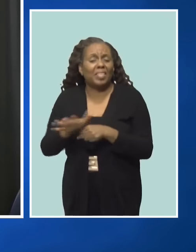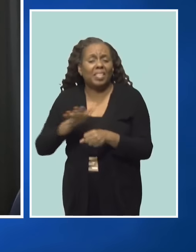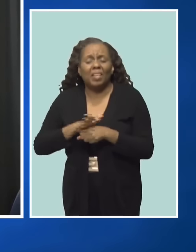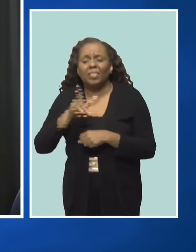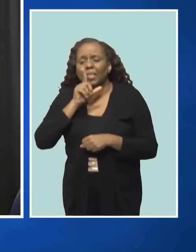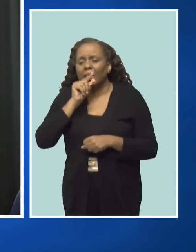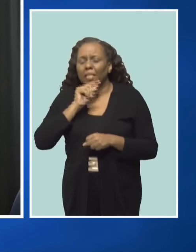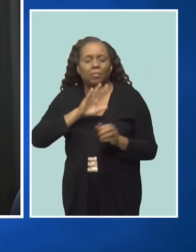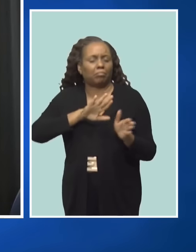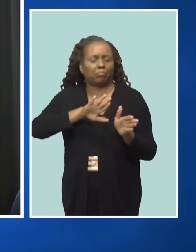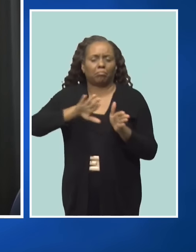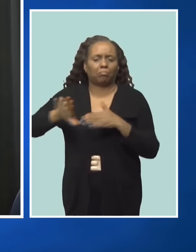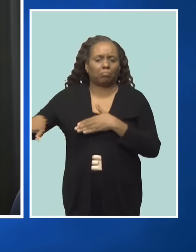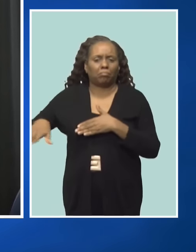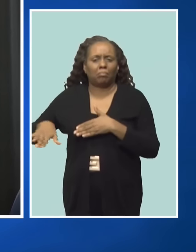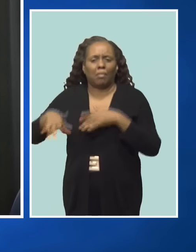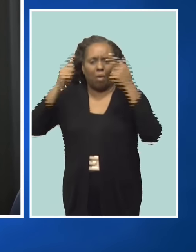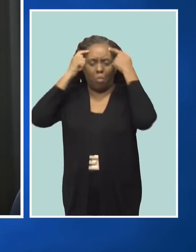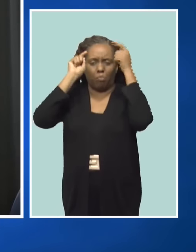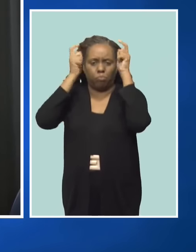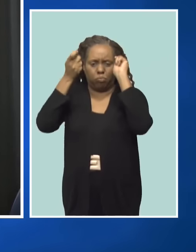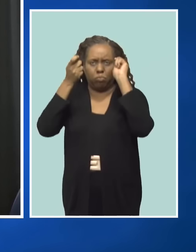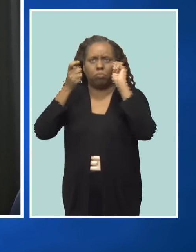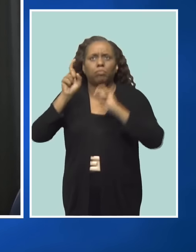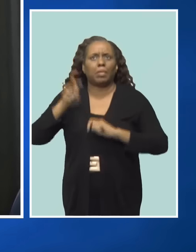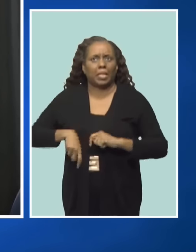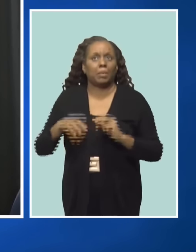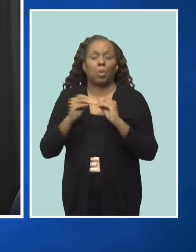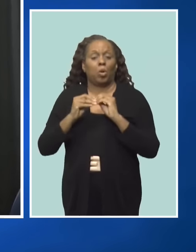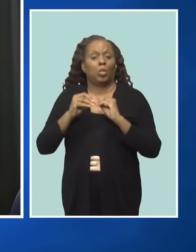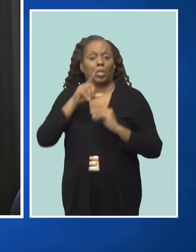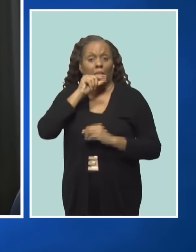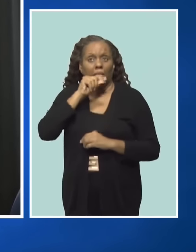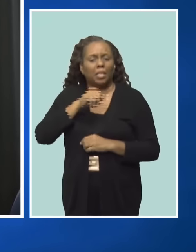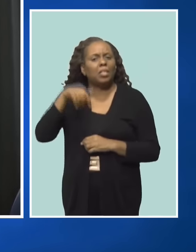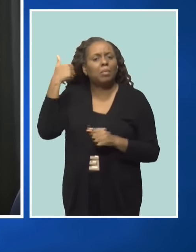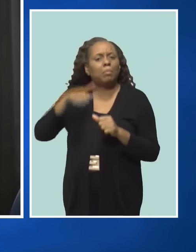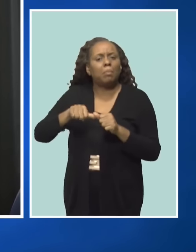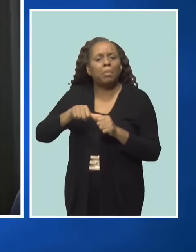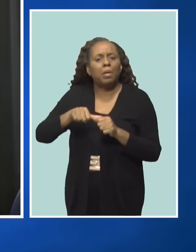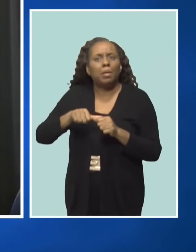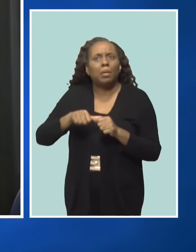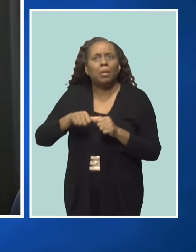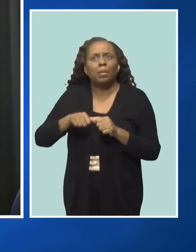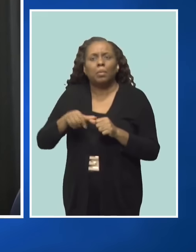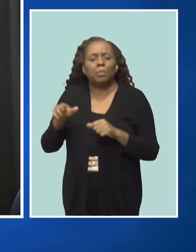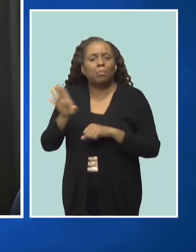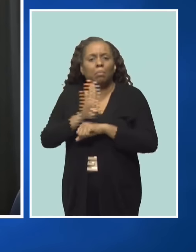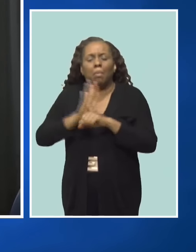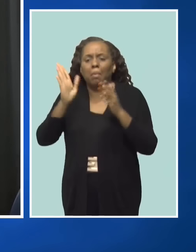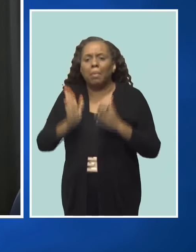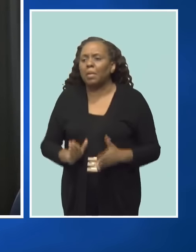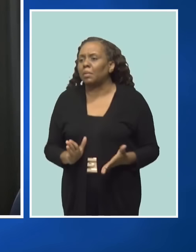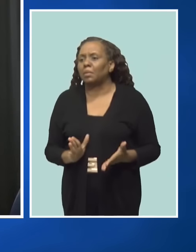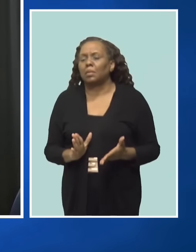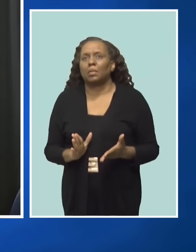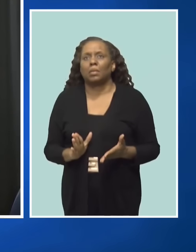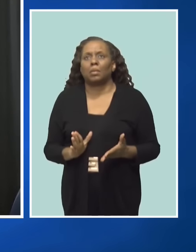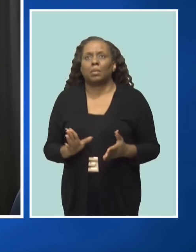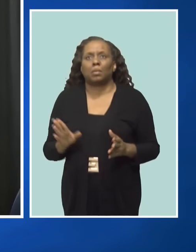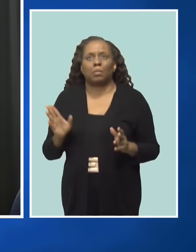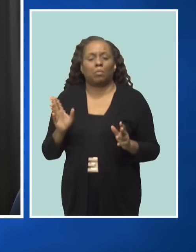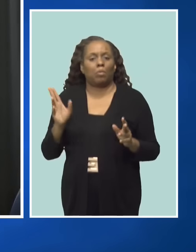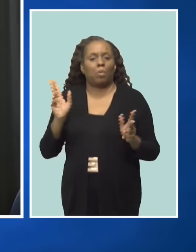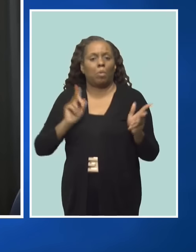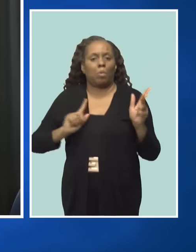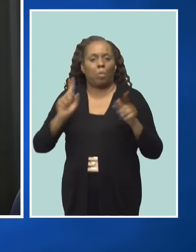to grow more chickens. Just like the pigtails. Remember there was a time in Barbados when barbecue pigtails